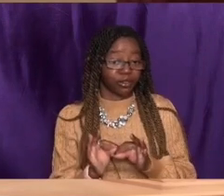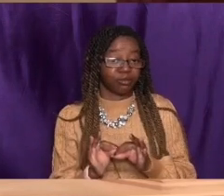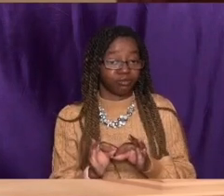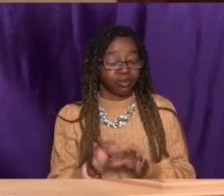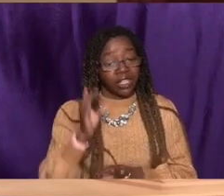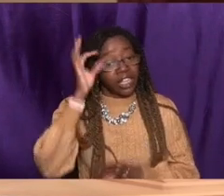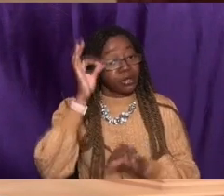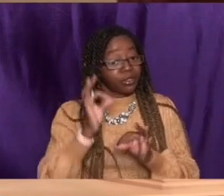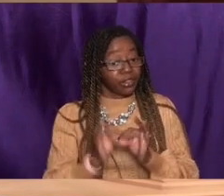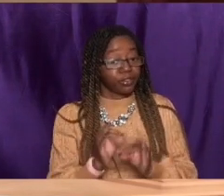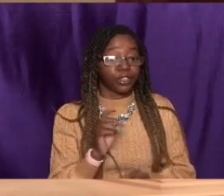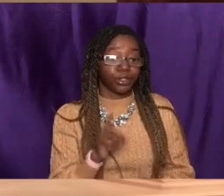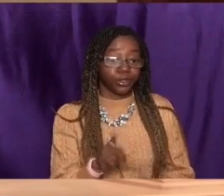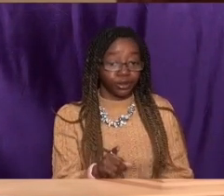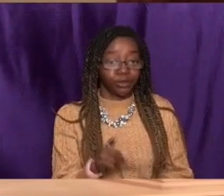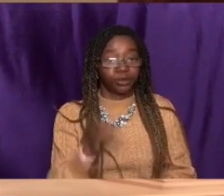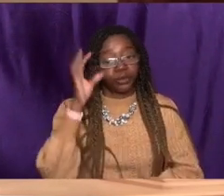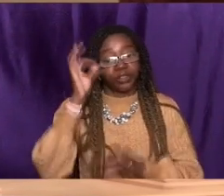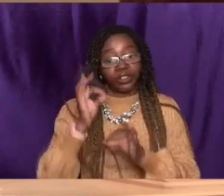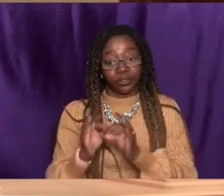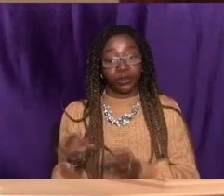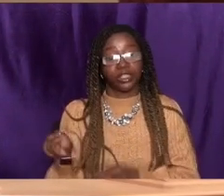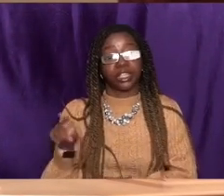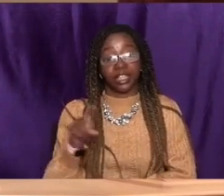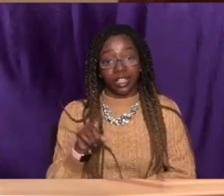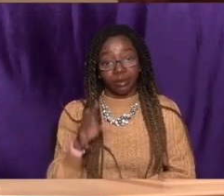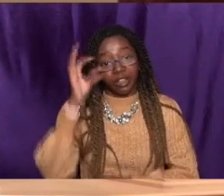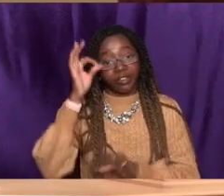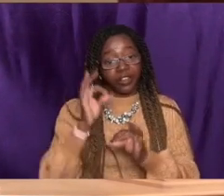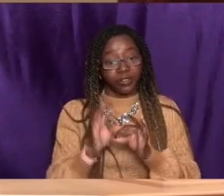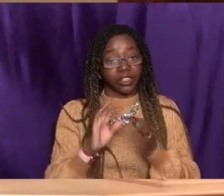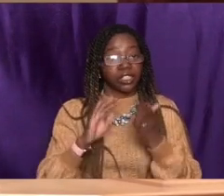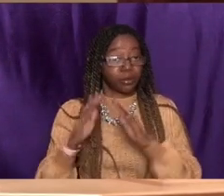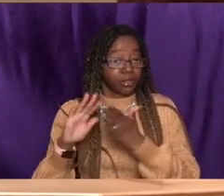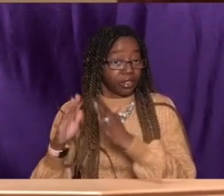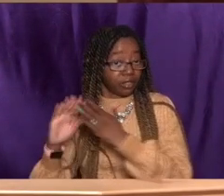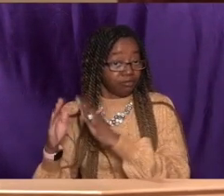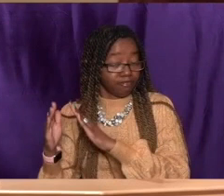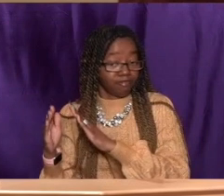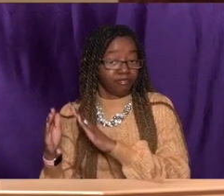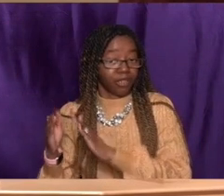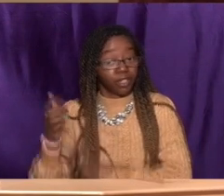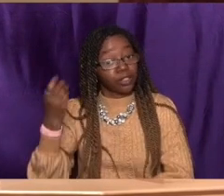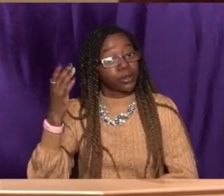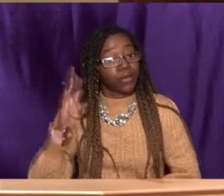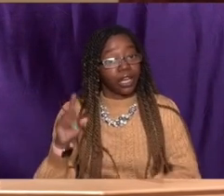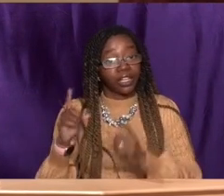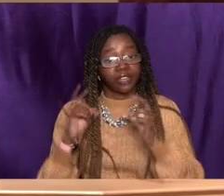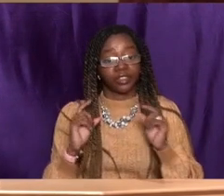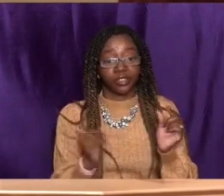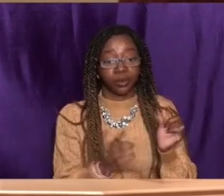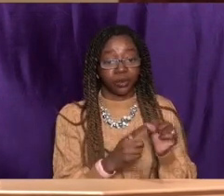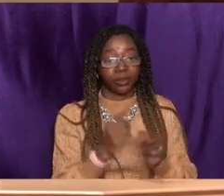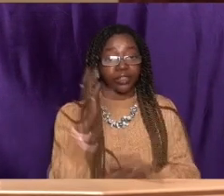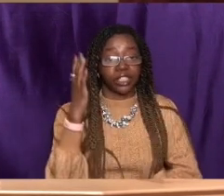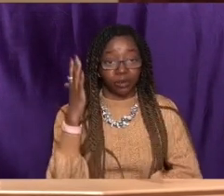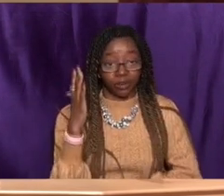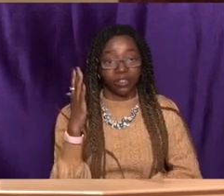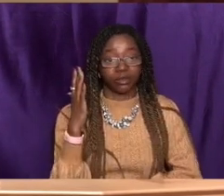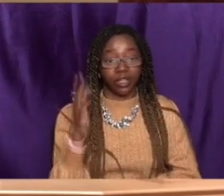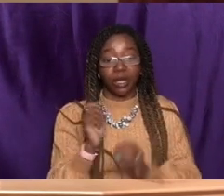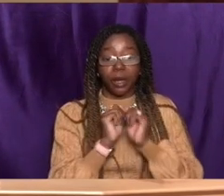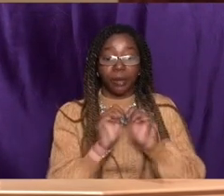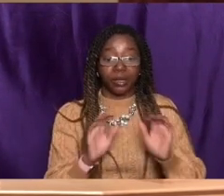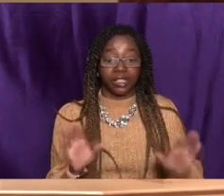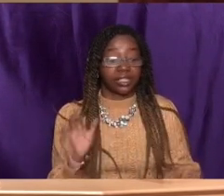He's been faithful to you, and he's been faithful to them, and he's been faithful to this community. So God, give us a word today to be a